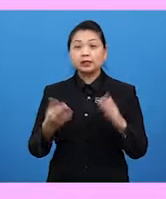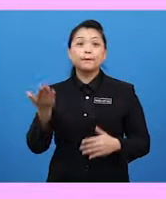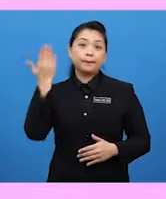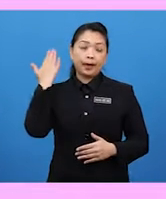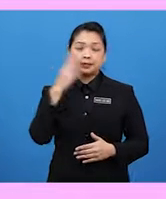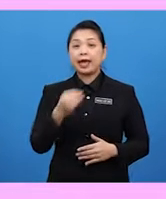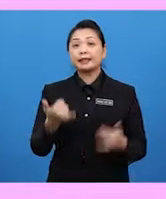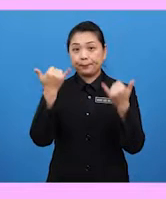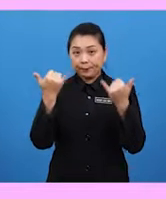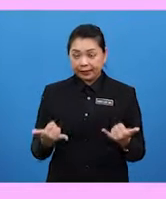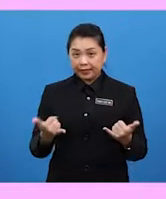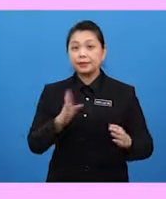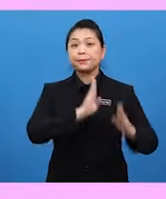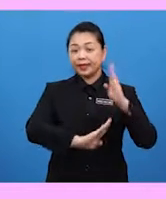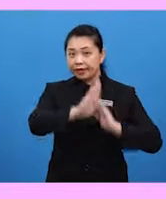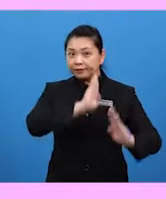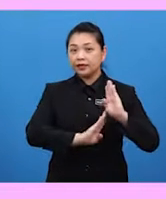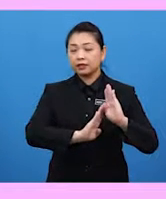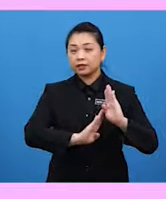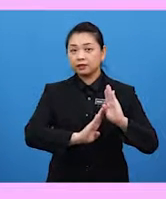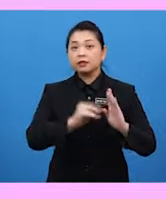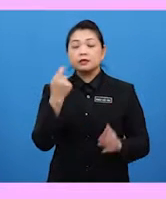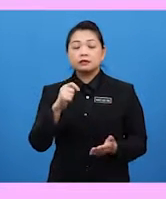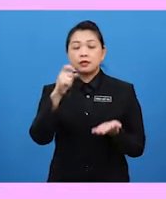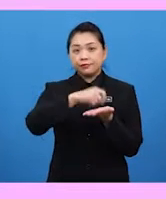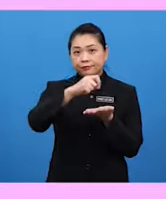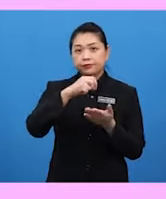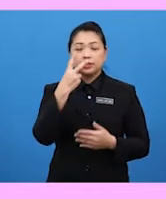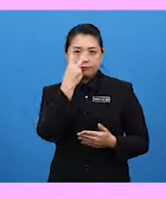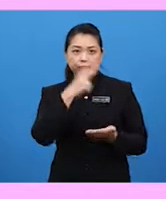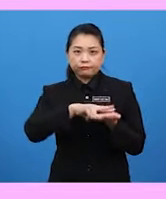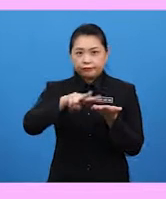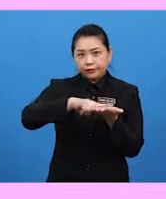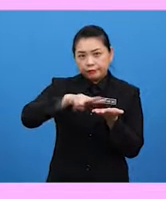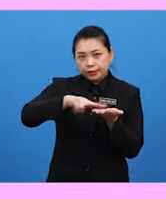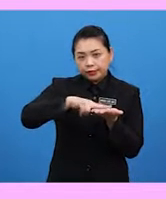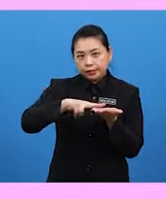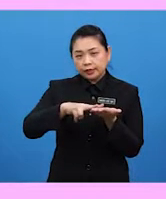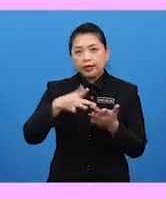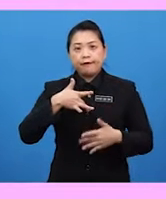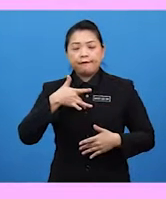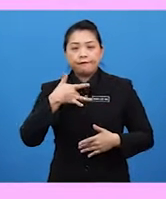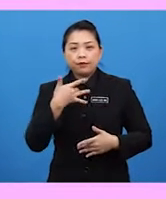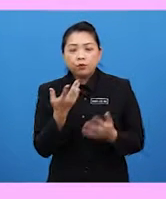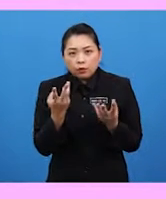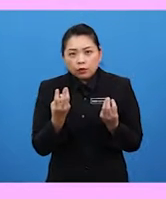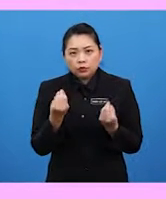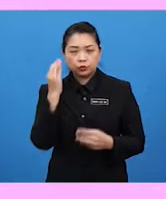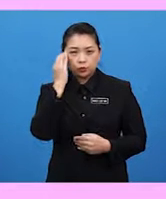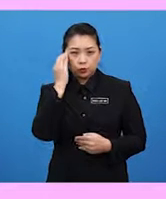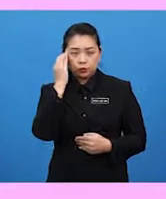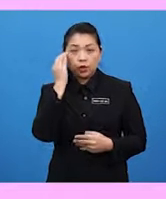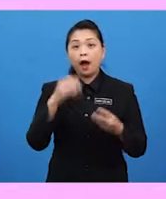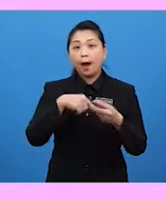present behavior. The reader is filled with curiosity at the beginning of the poem, but